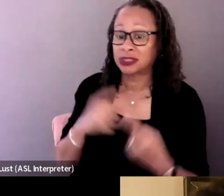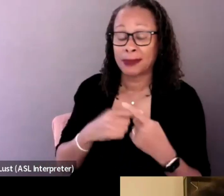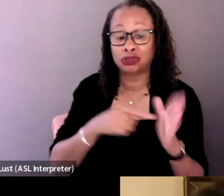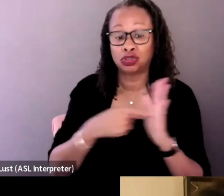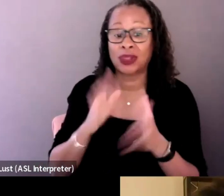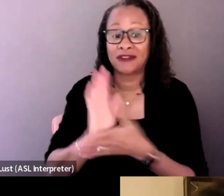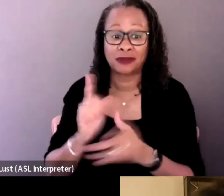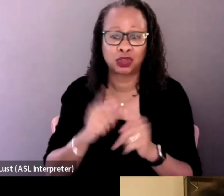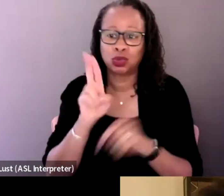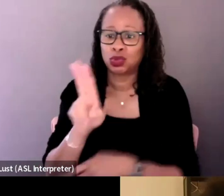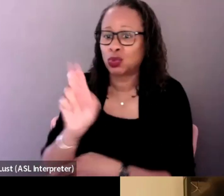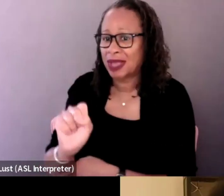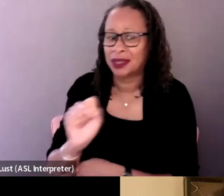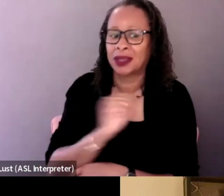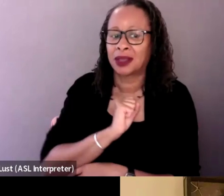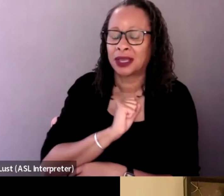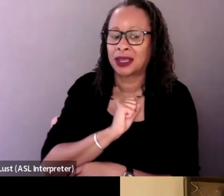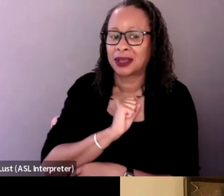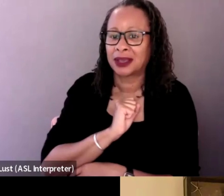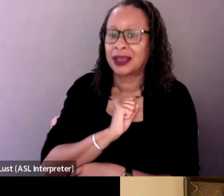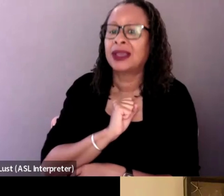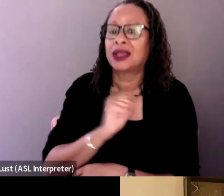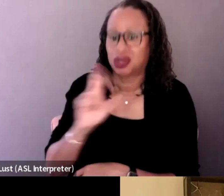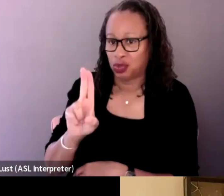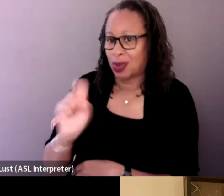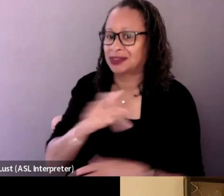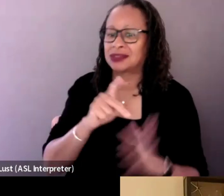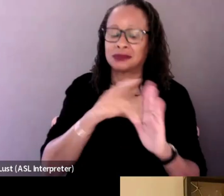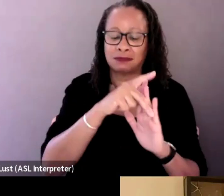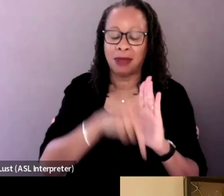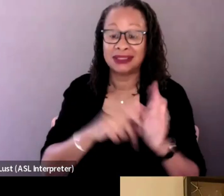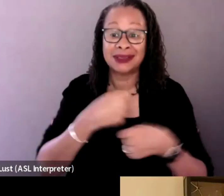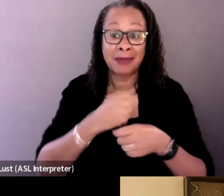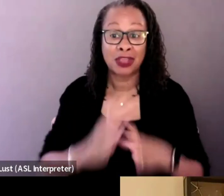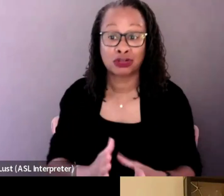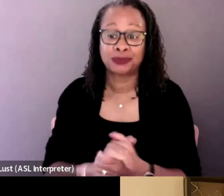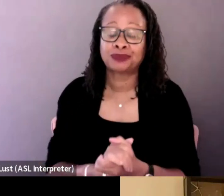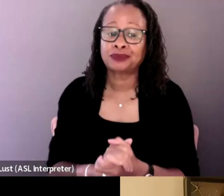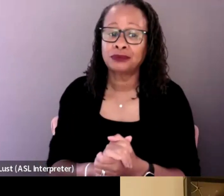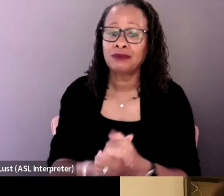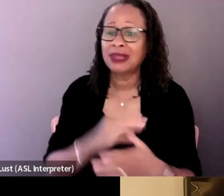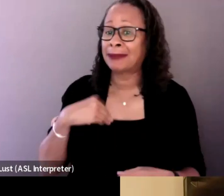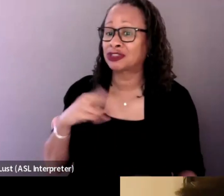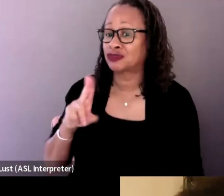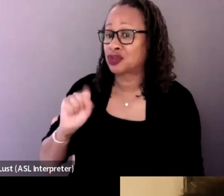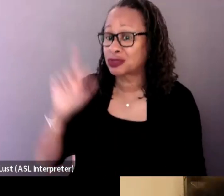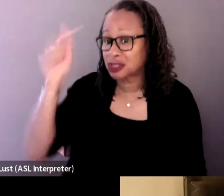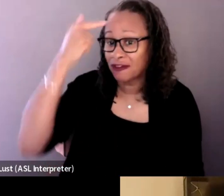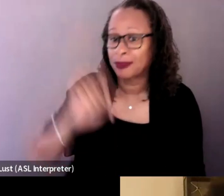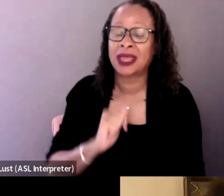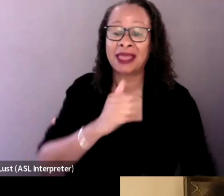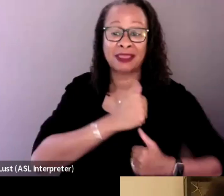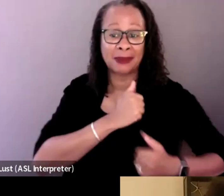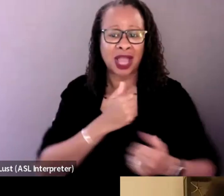to USC or other US policy makers, members of the US government, members of the US military. I